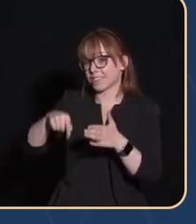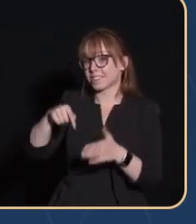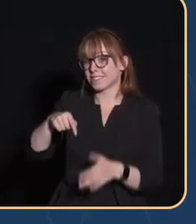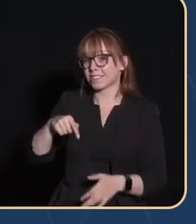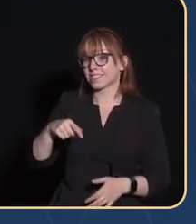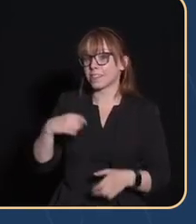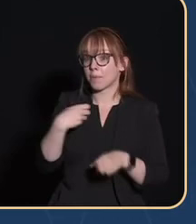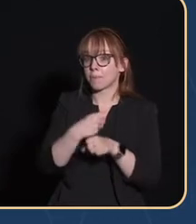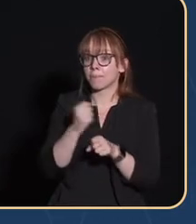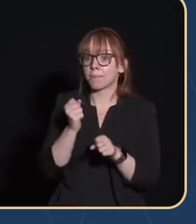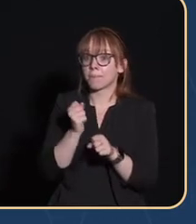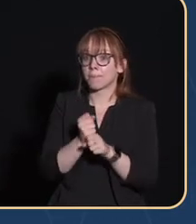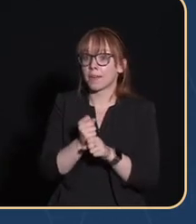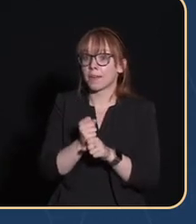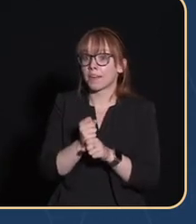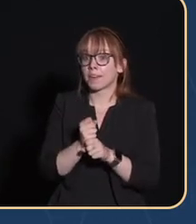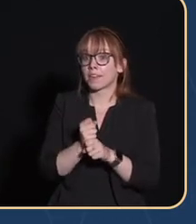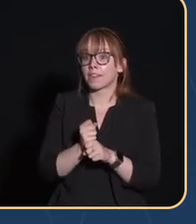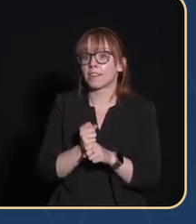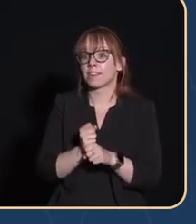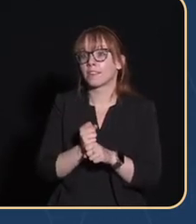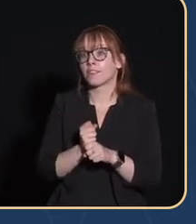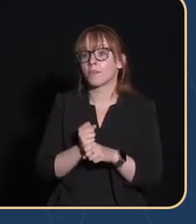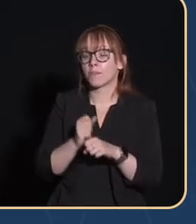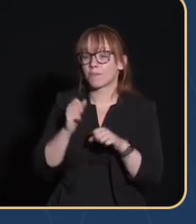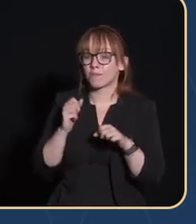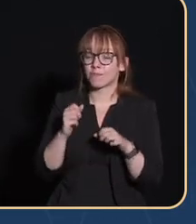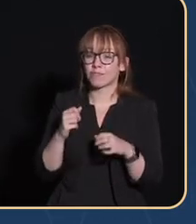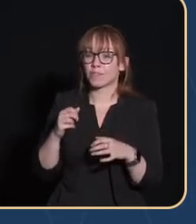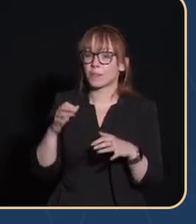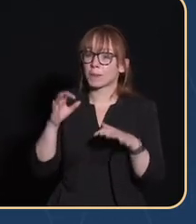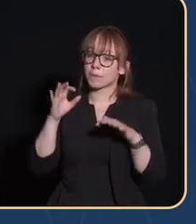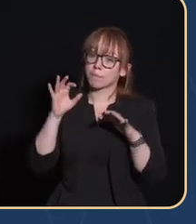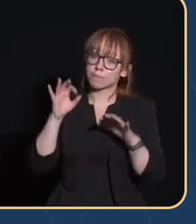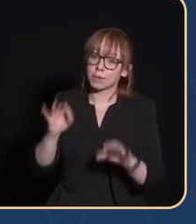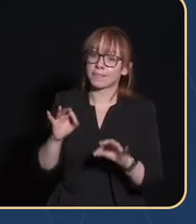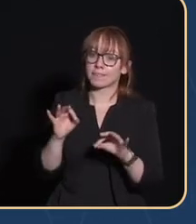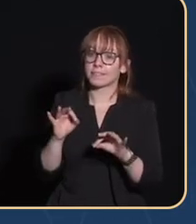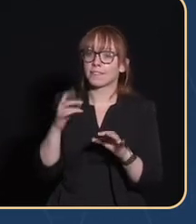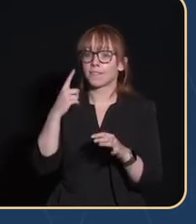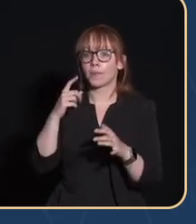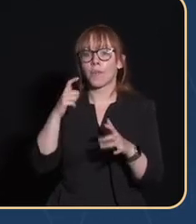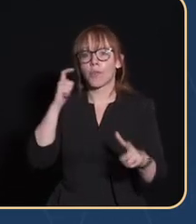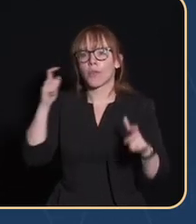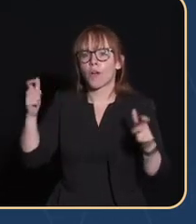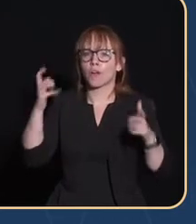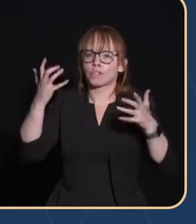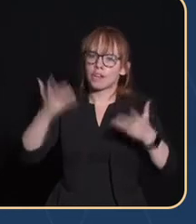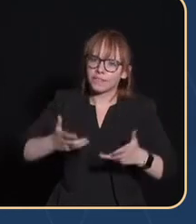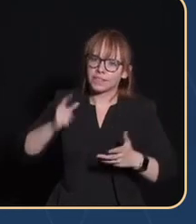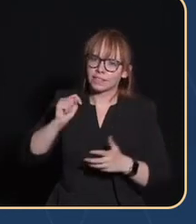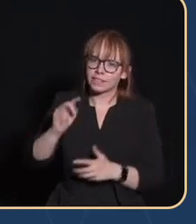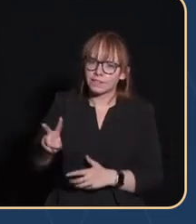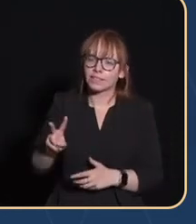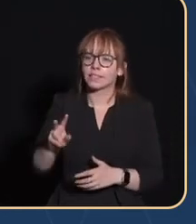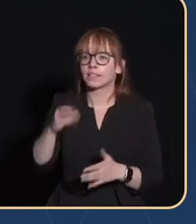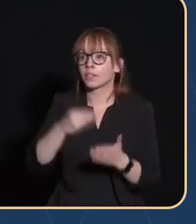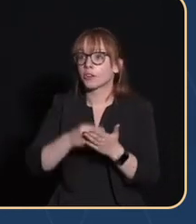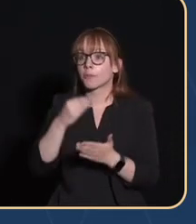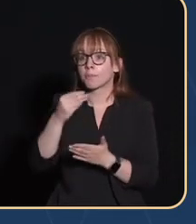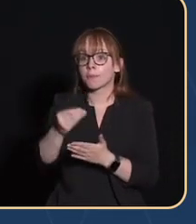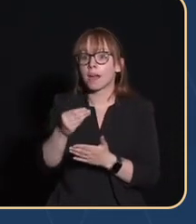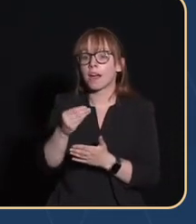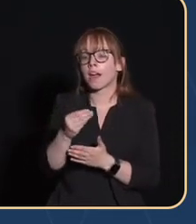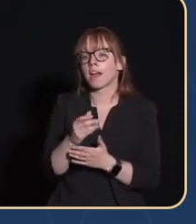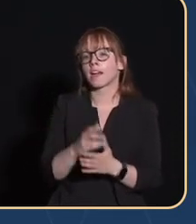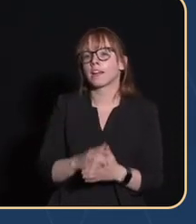Made with dovetail joinery, soft closed drawers. It's perfect for that large, heavy TV that you've purchased. All of your